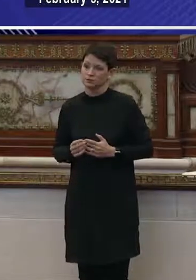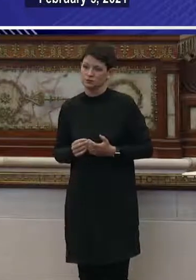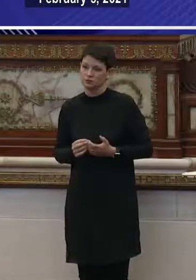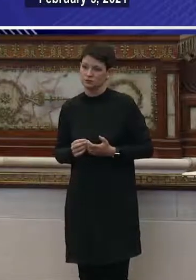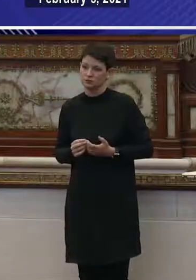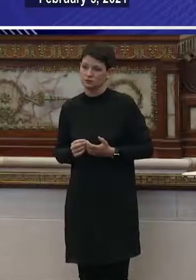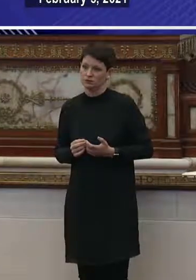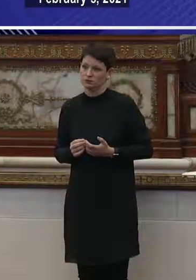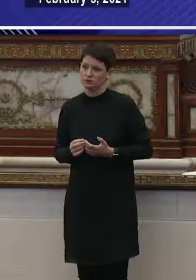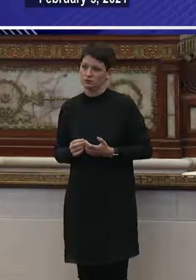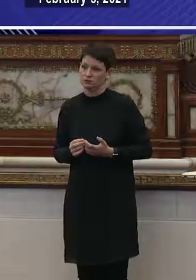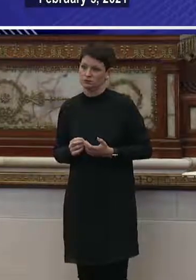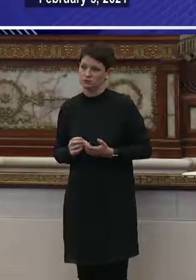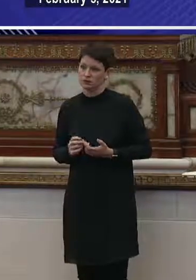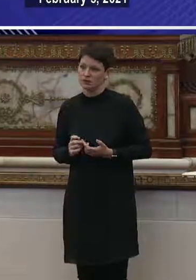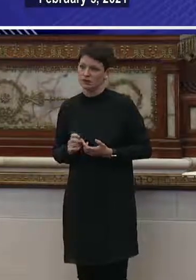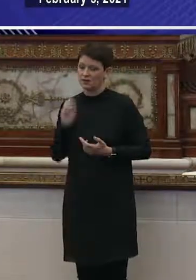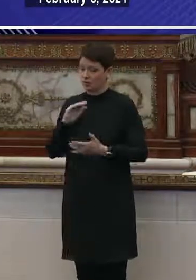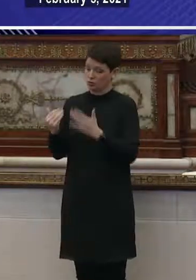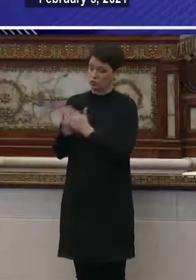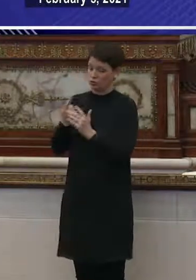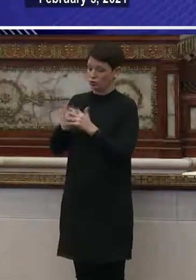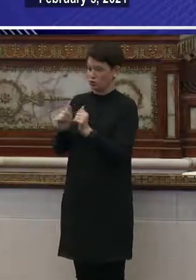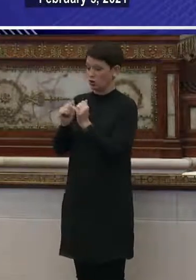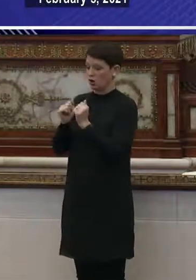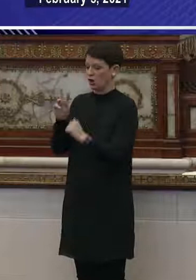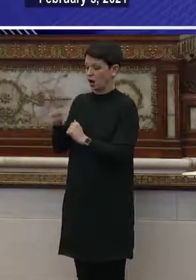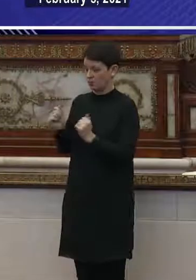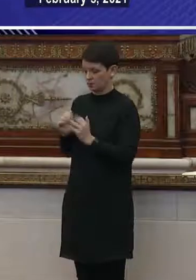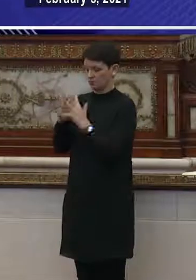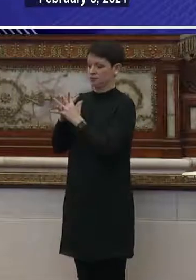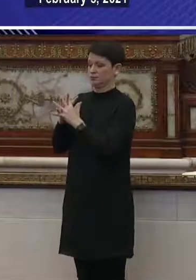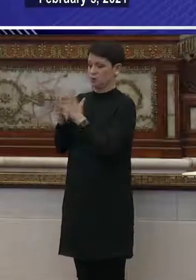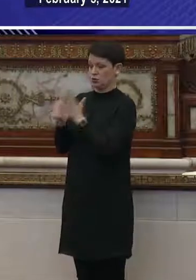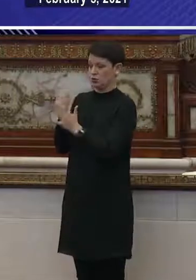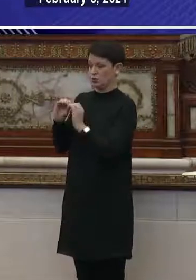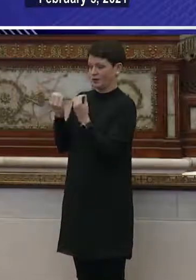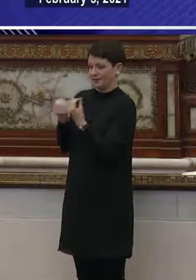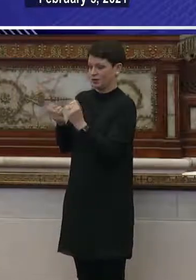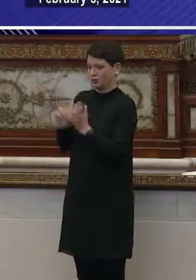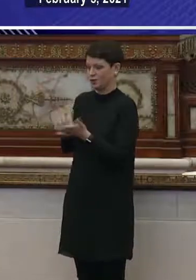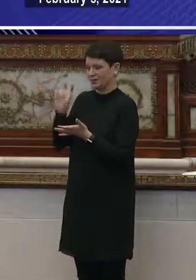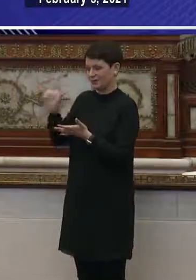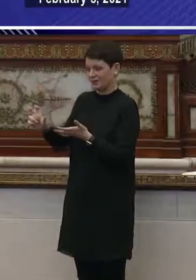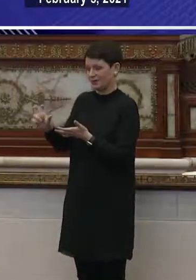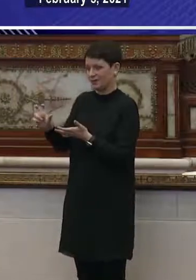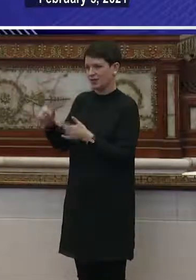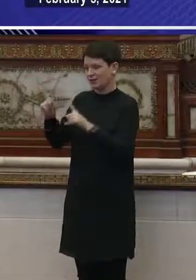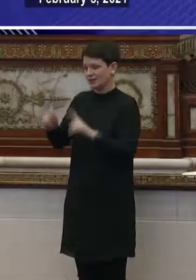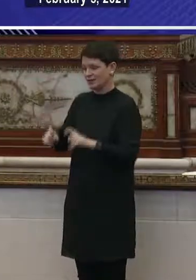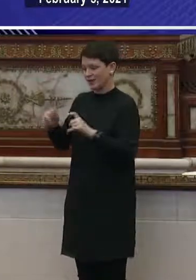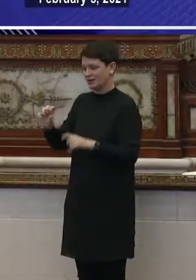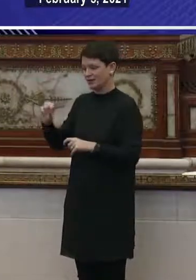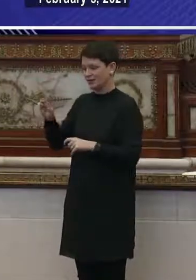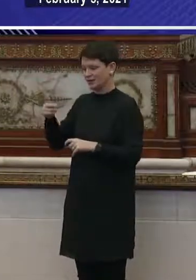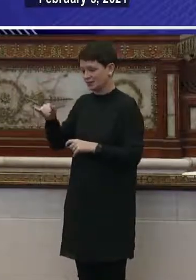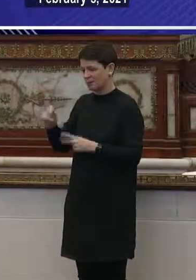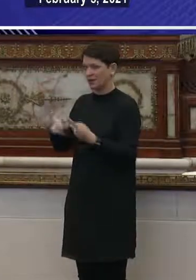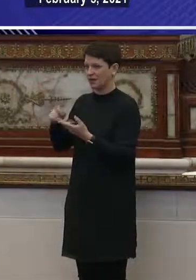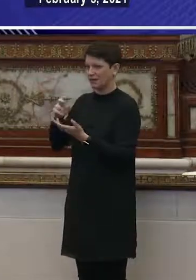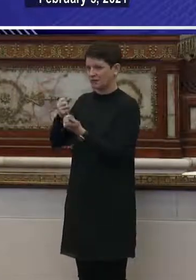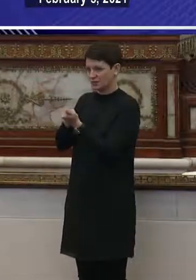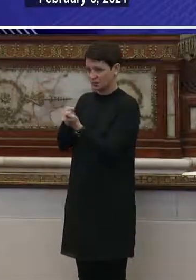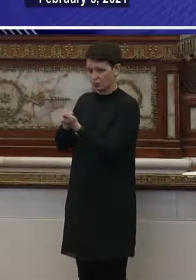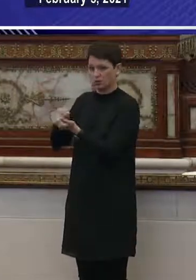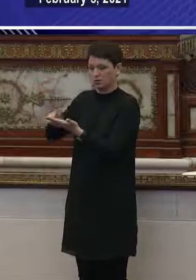so this was a brand new startup organization that received testing supplies and support in a contract from the